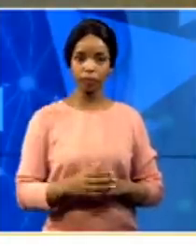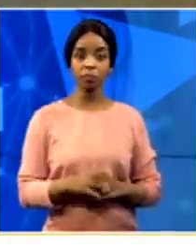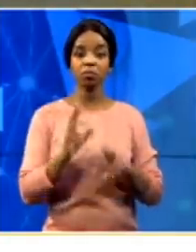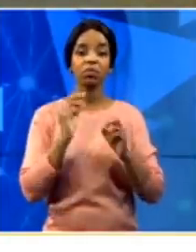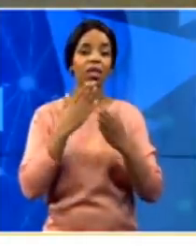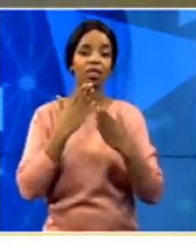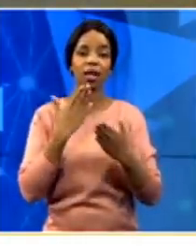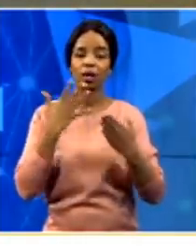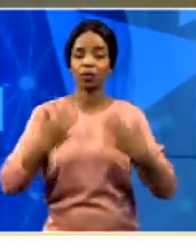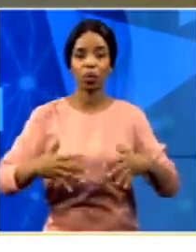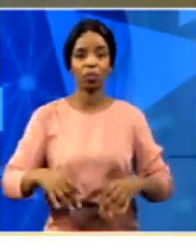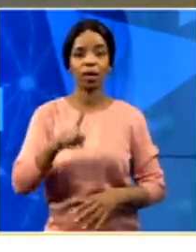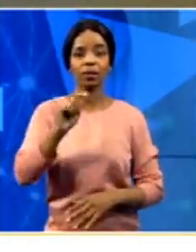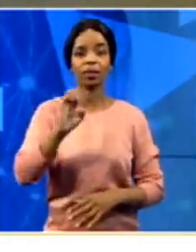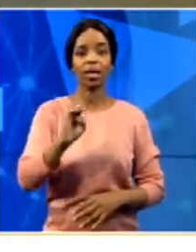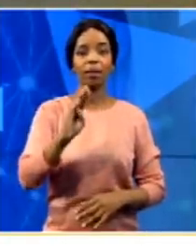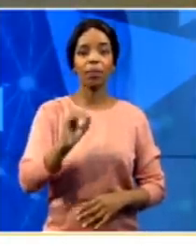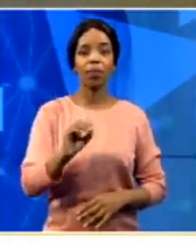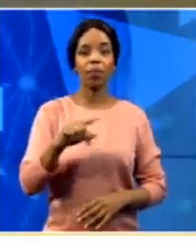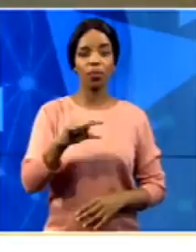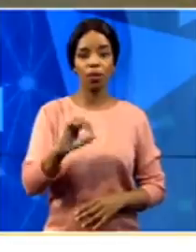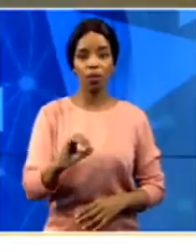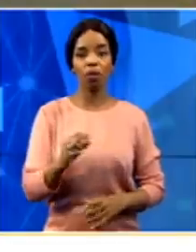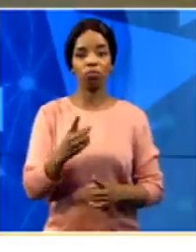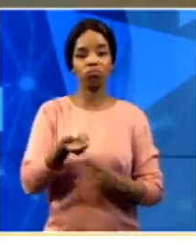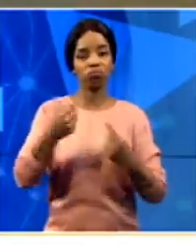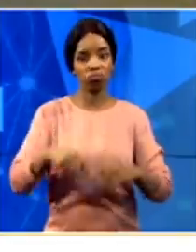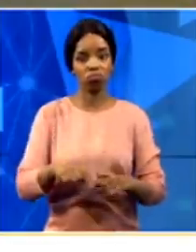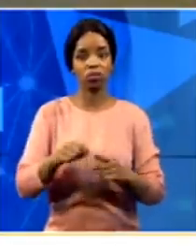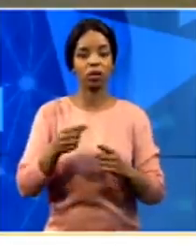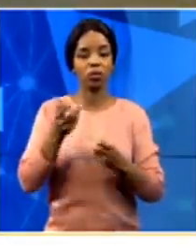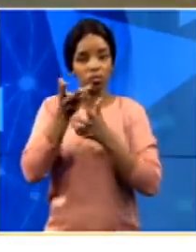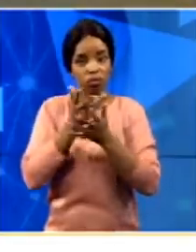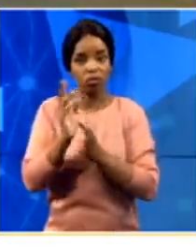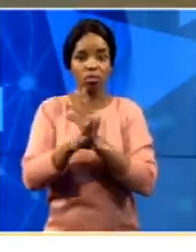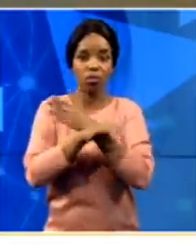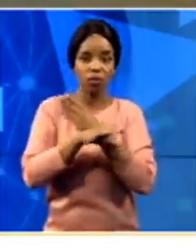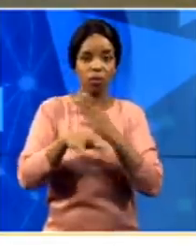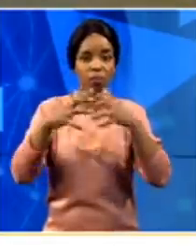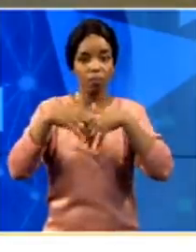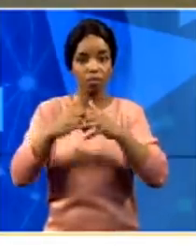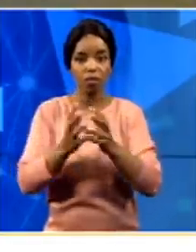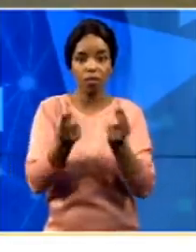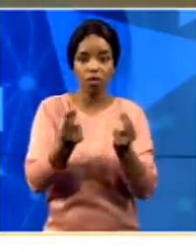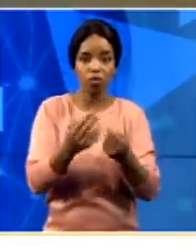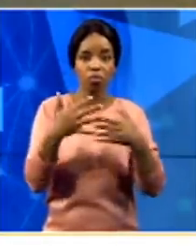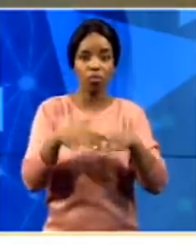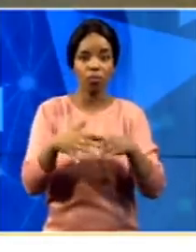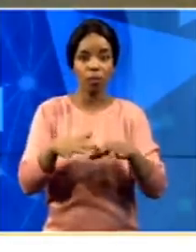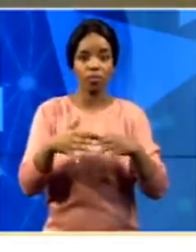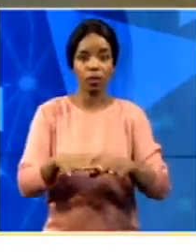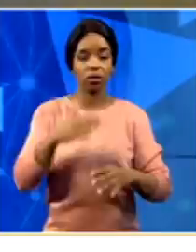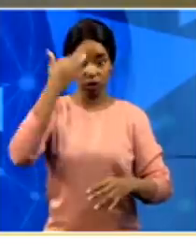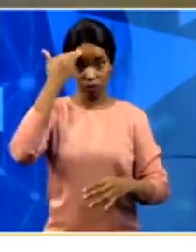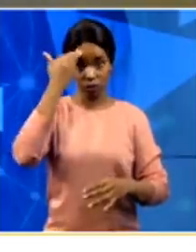enough for joining us, and we're going to invite you again to come and talk to us, especially after you launch your new website, which, again, I know you'll give us the